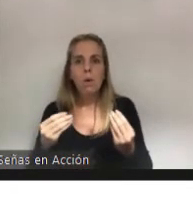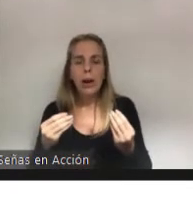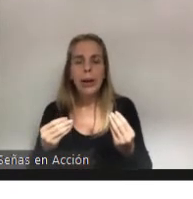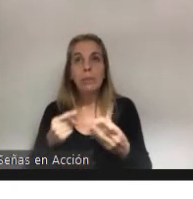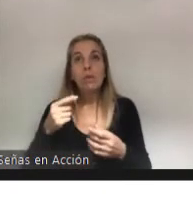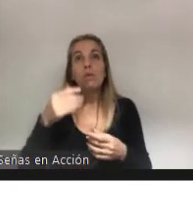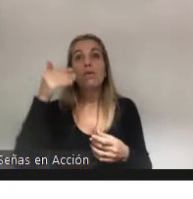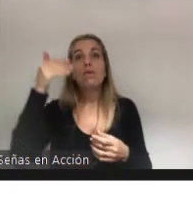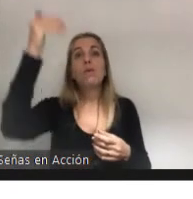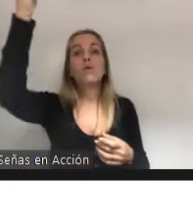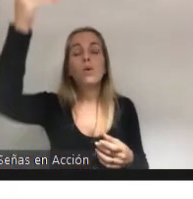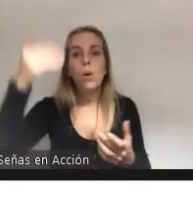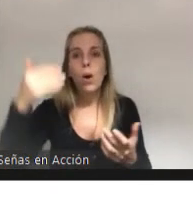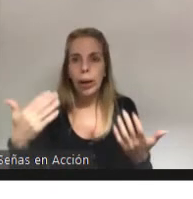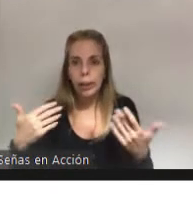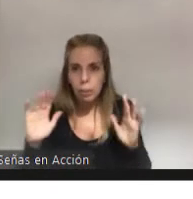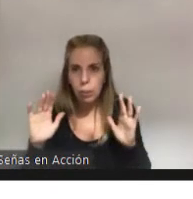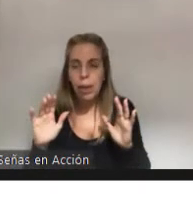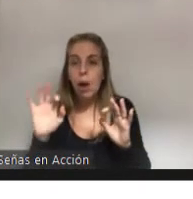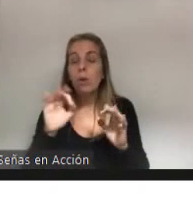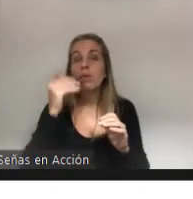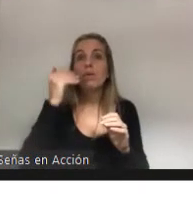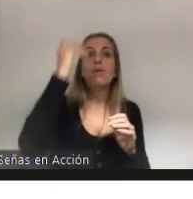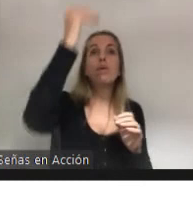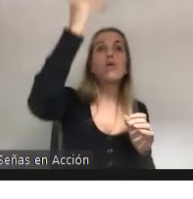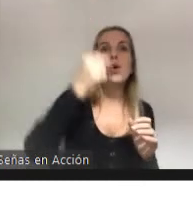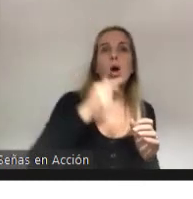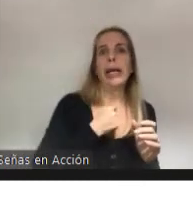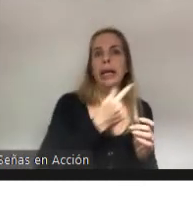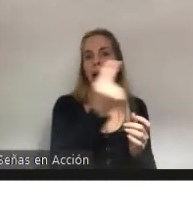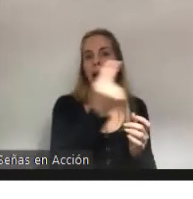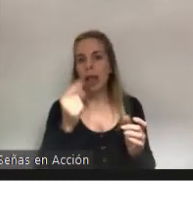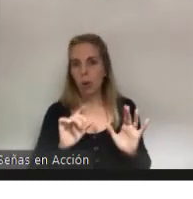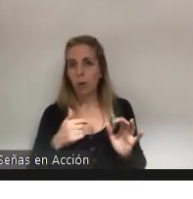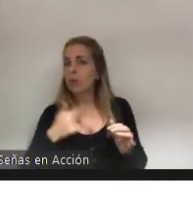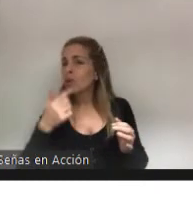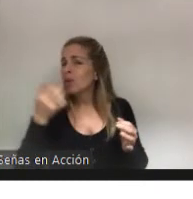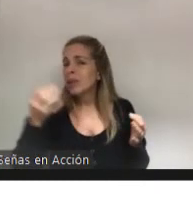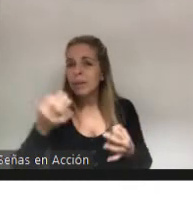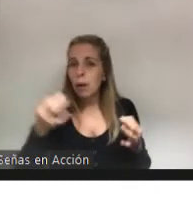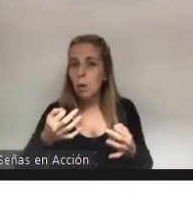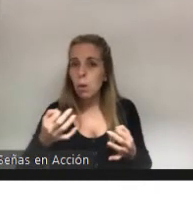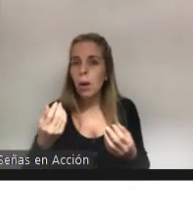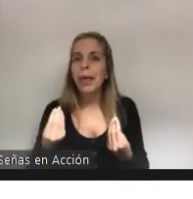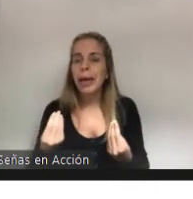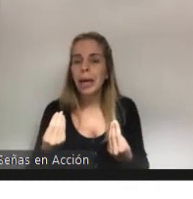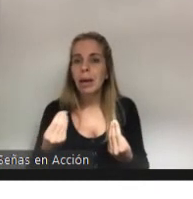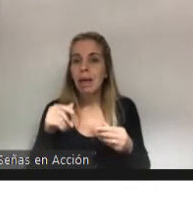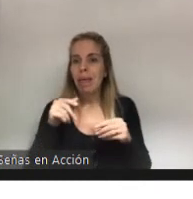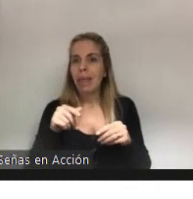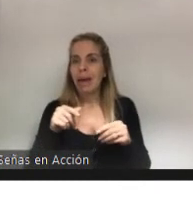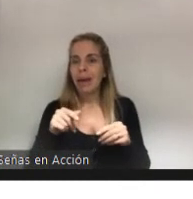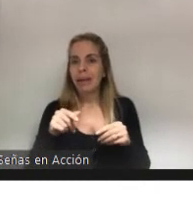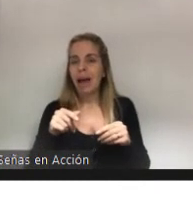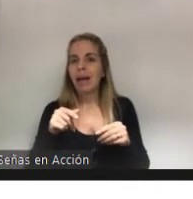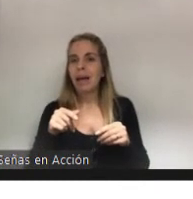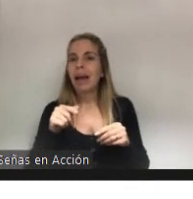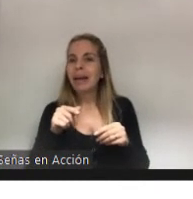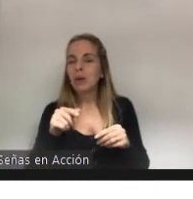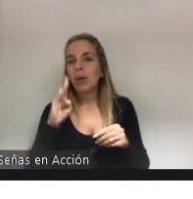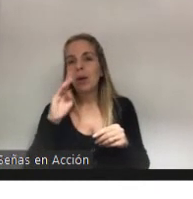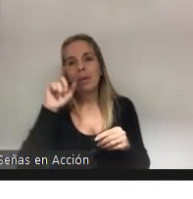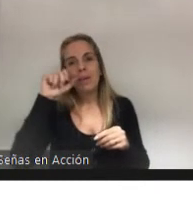what potential futures are and what desirable futures are like. I am quite sure that this